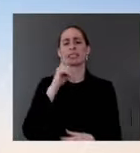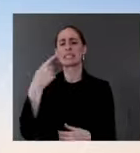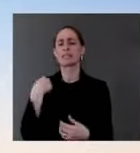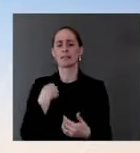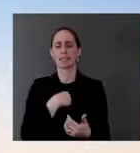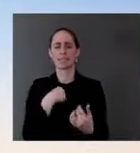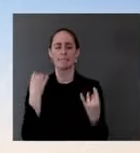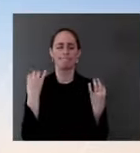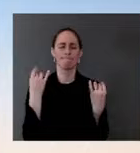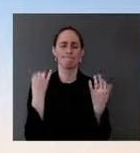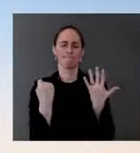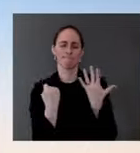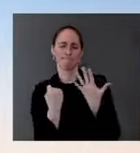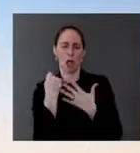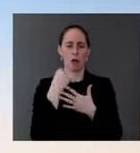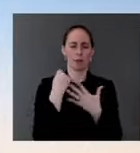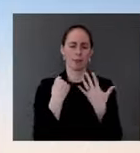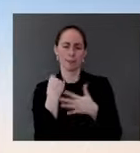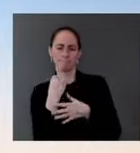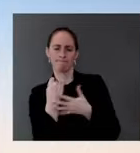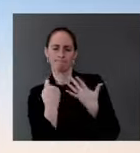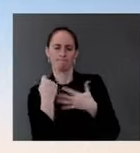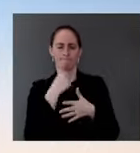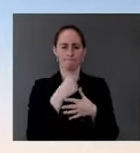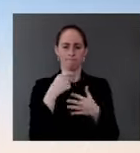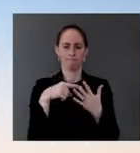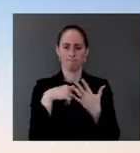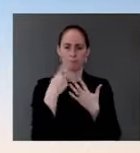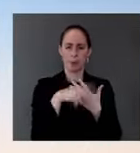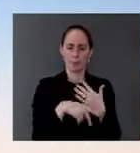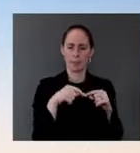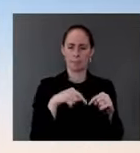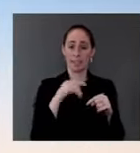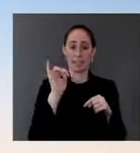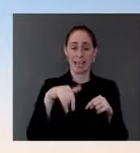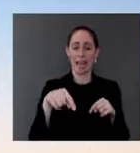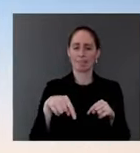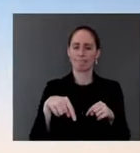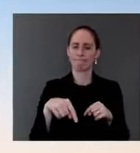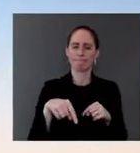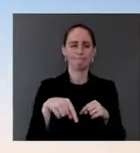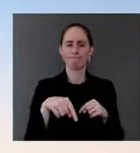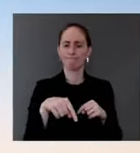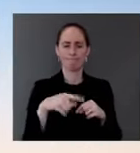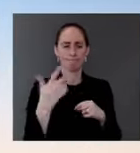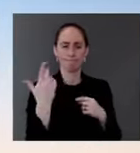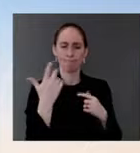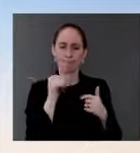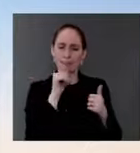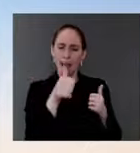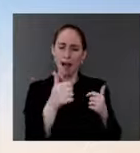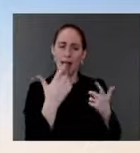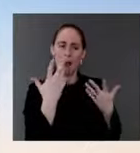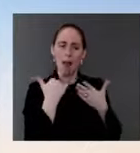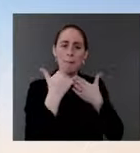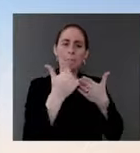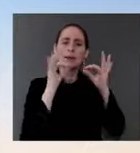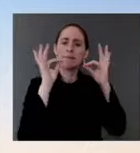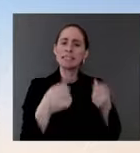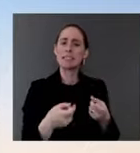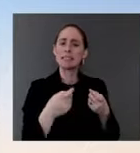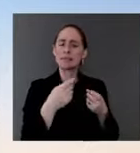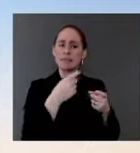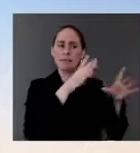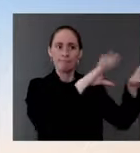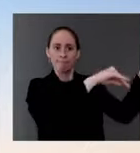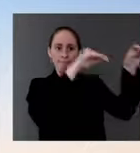irregular migration. I'd also note that they made some changes to the program to attempt to instill some more humane components, even of a program that